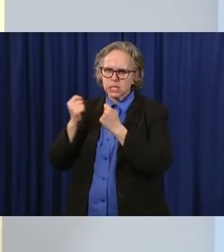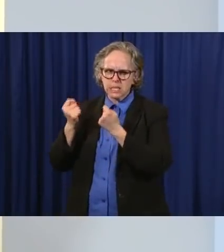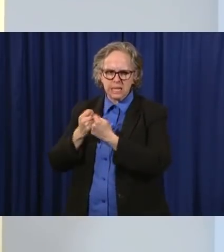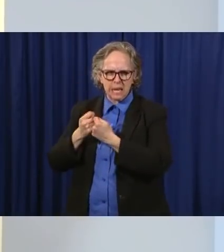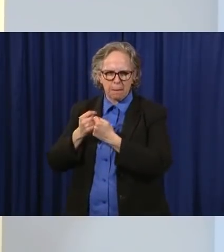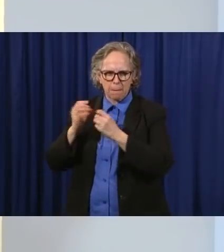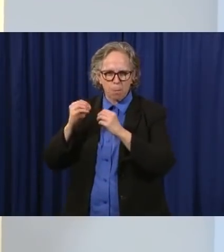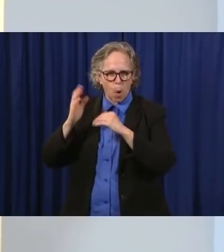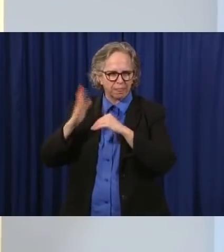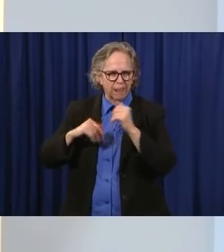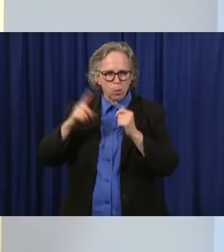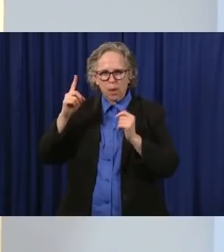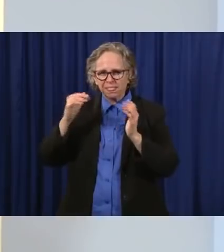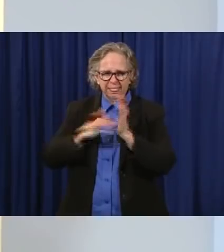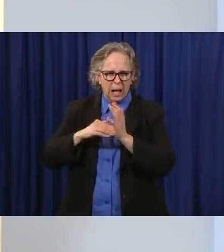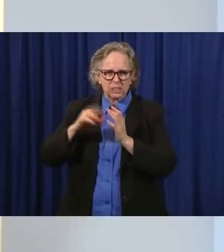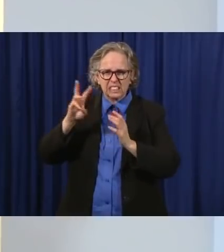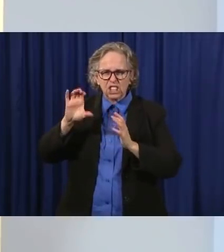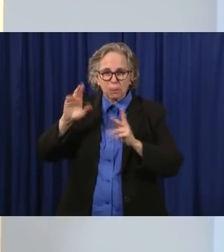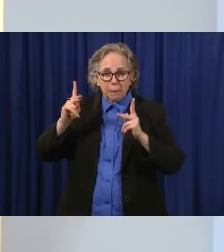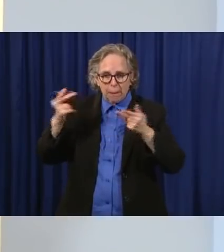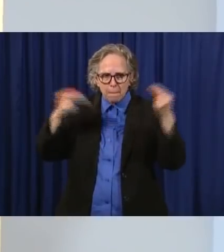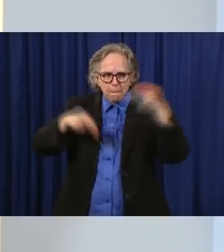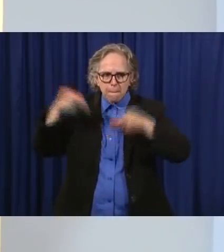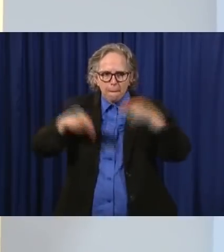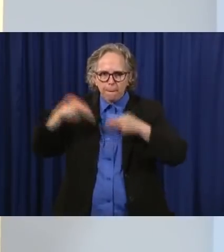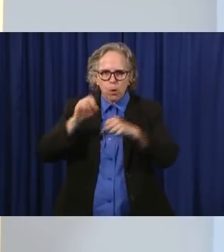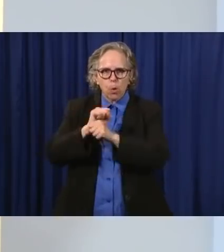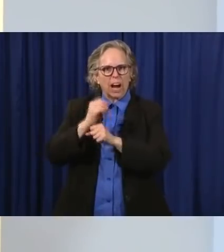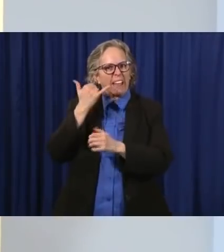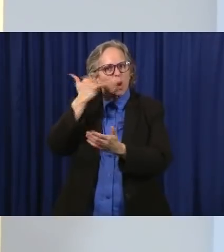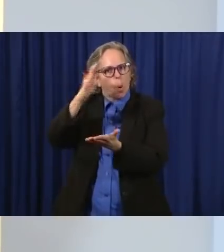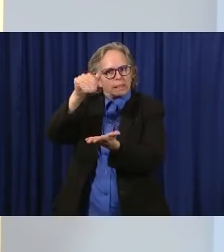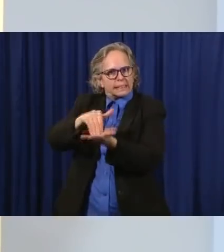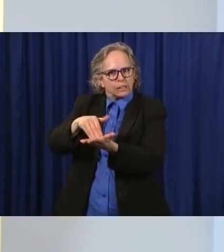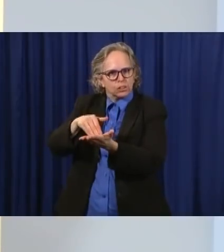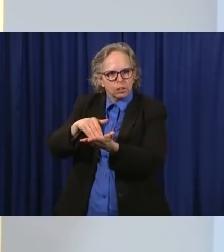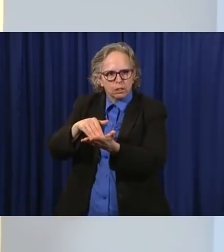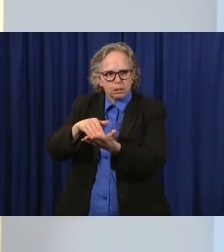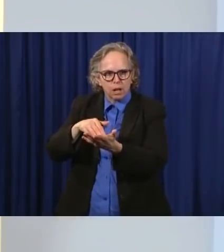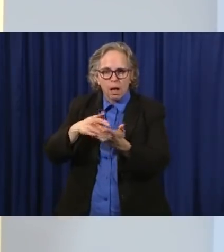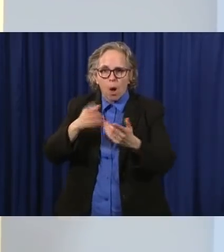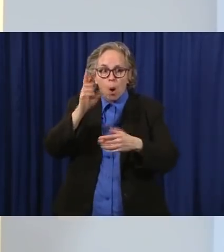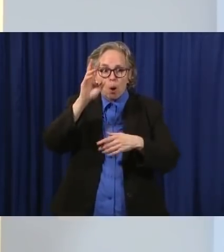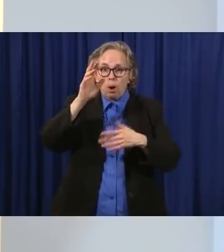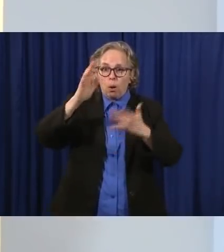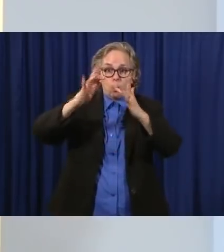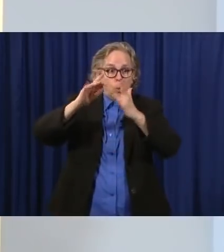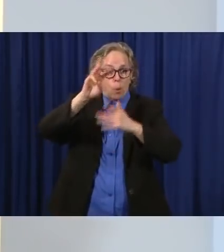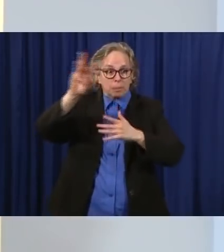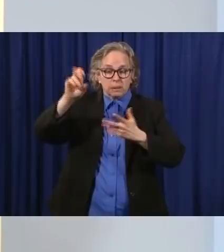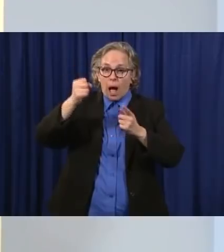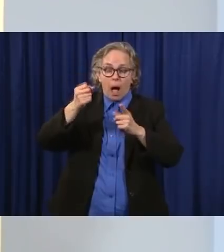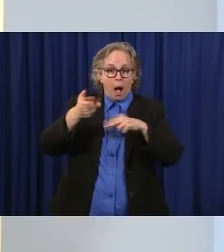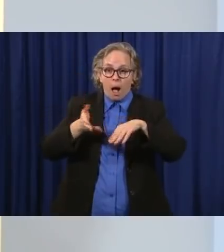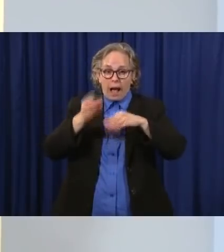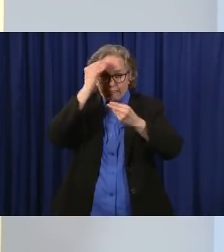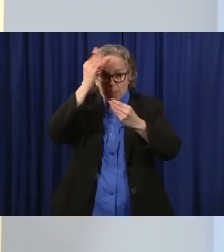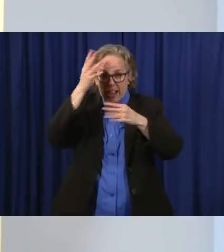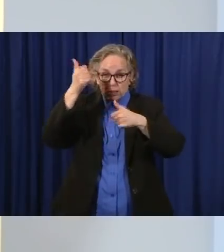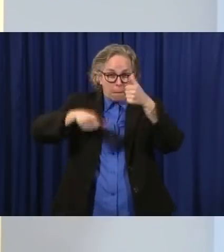working now on the call center. The website has been built out. They had to build an entirely new